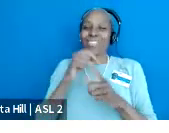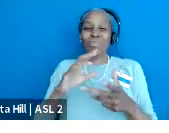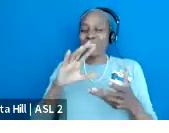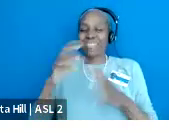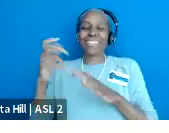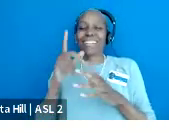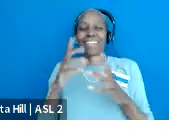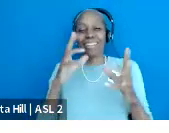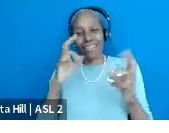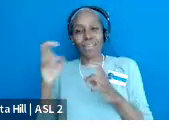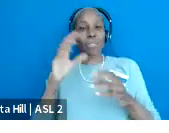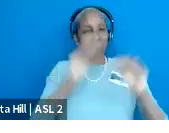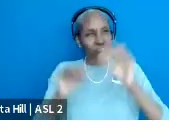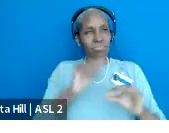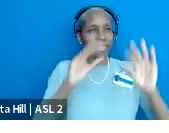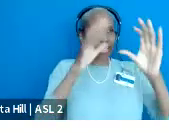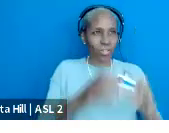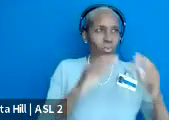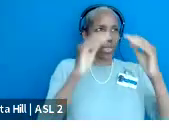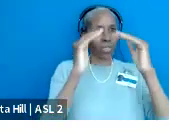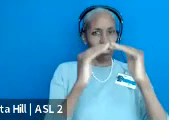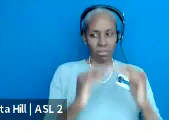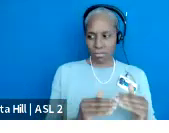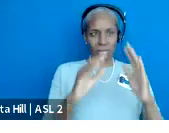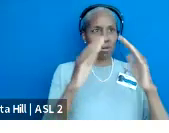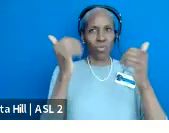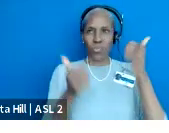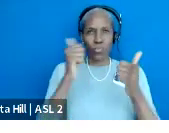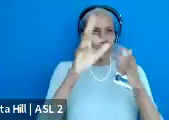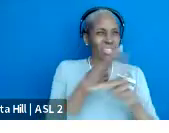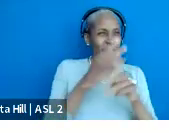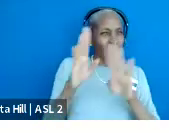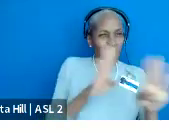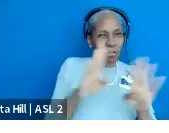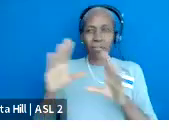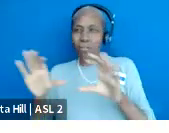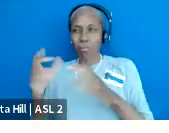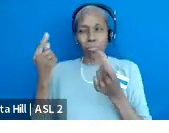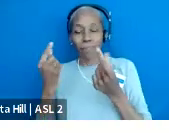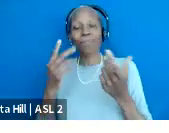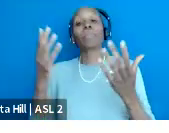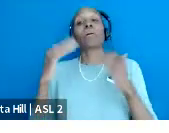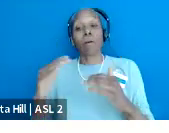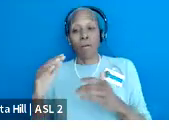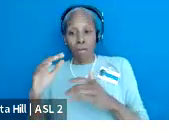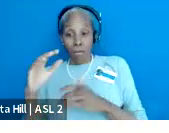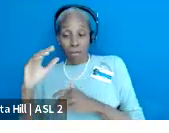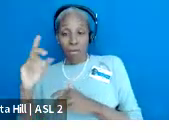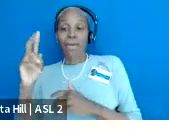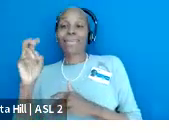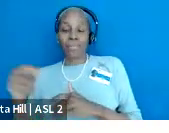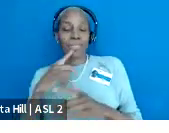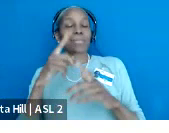also can be sorted by category level to give you some examples of the type of conduct we're talking about. Yes, and our monthly reports also